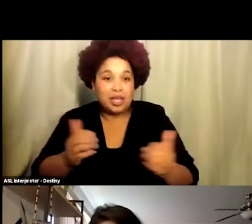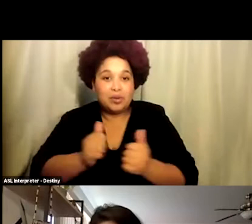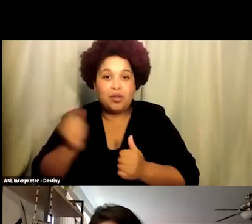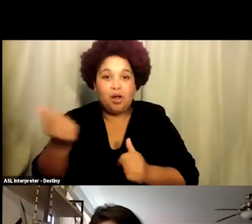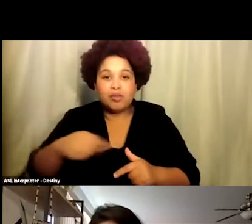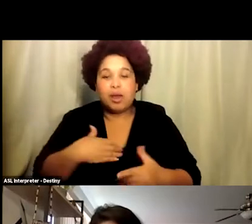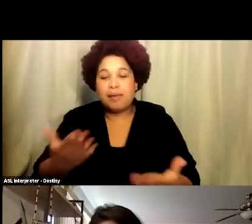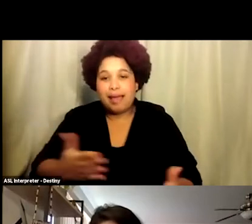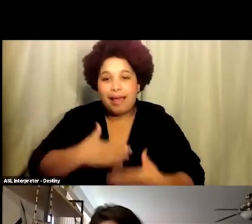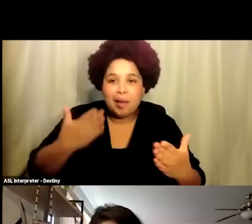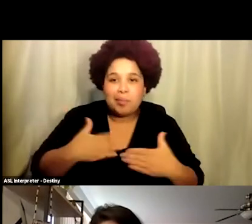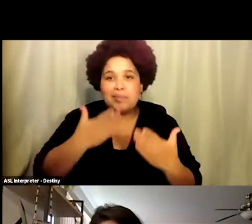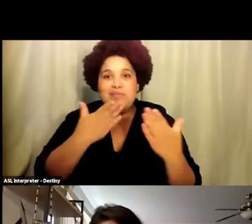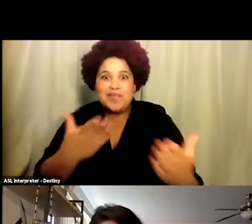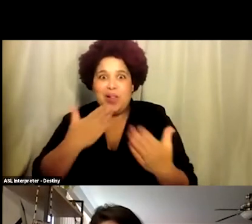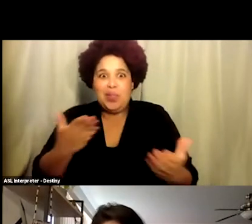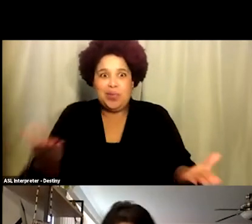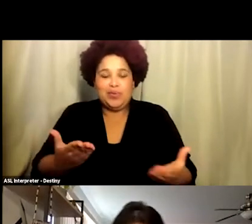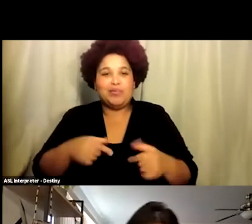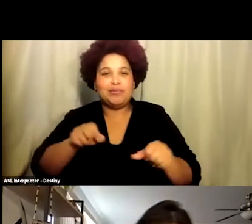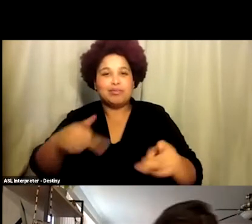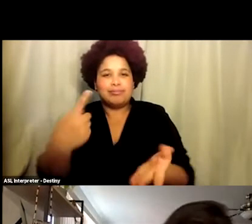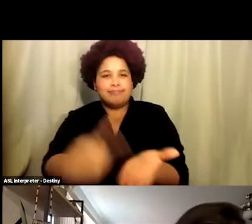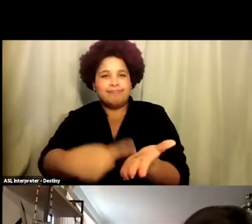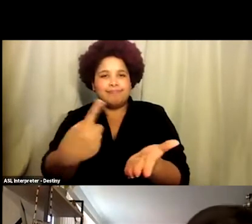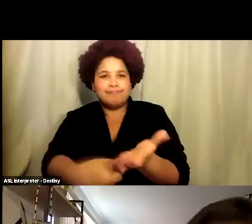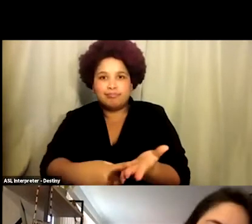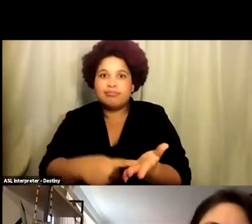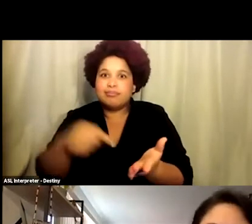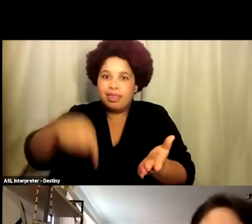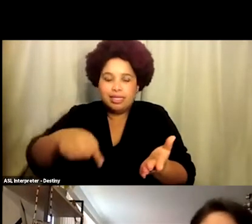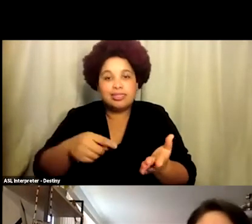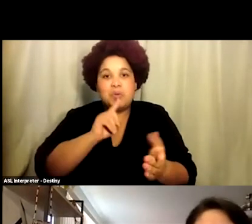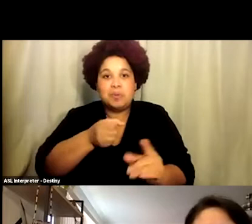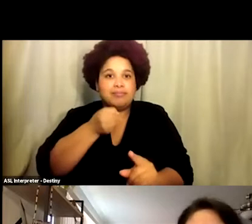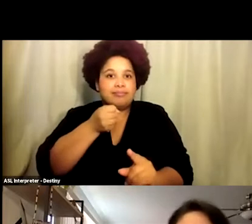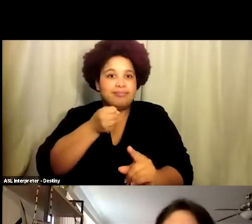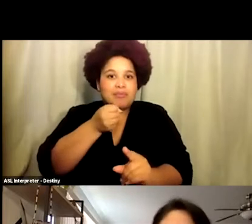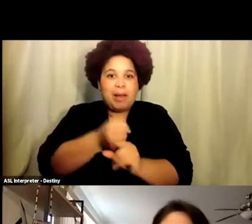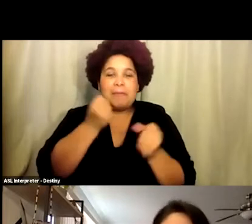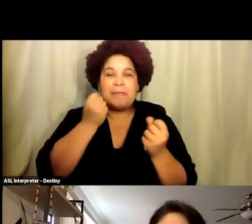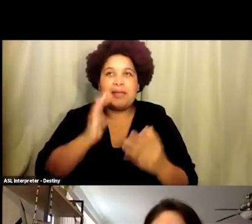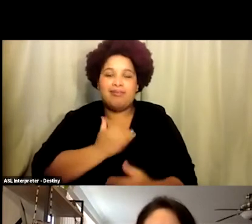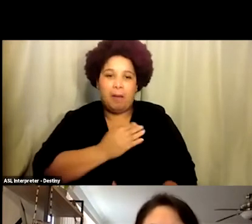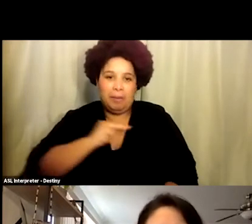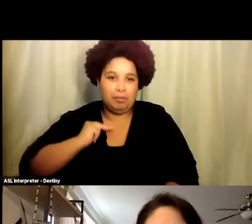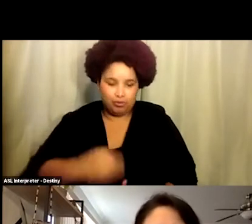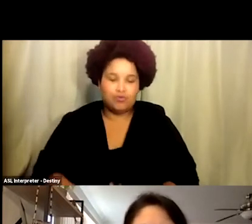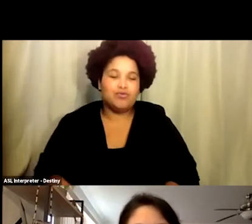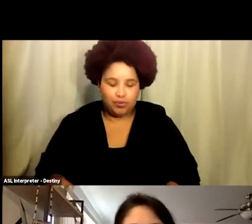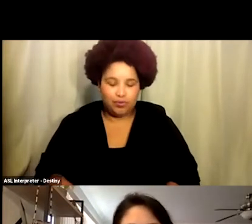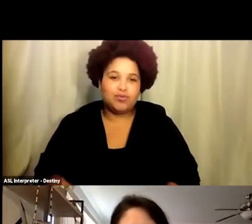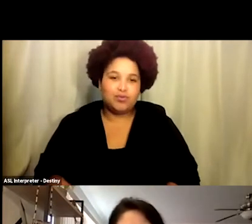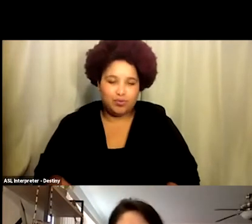glad and so grateful that we're having this opportunity to talk about this matter that is that affects so many of our members.